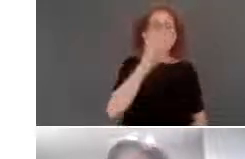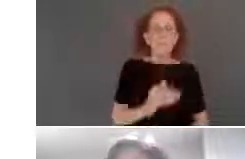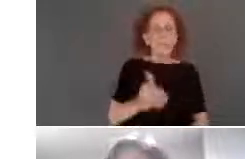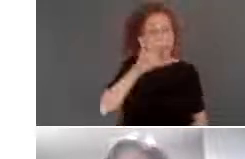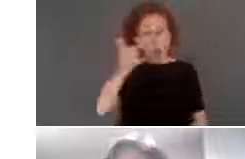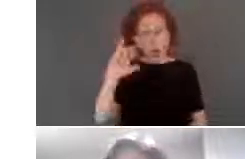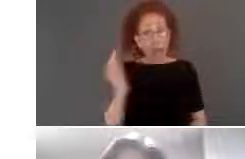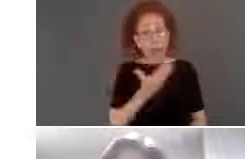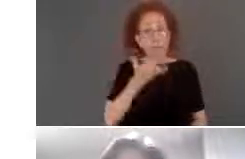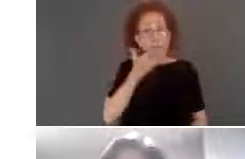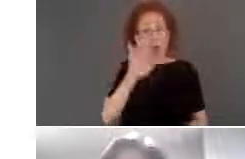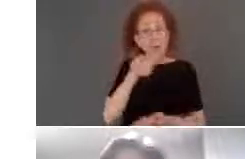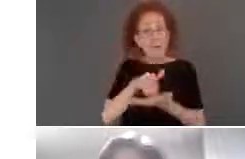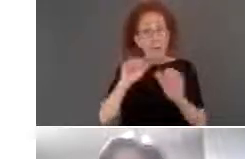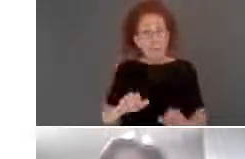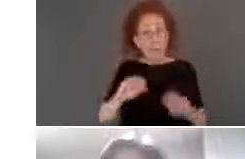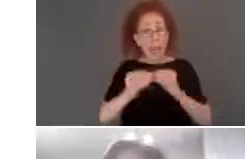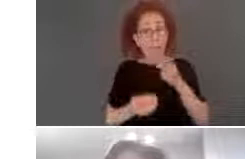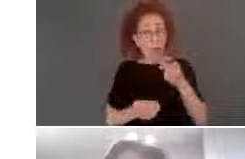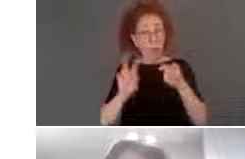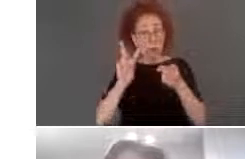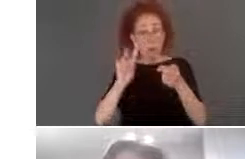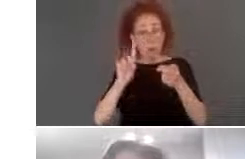call center. The phone number is